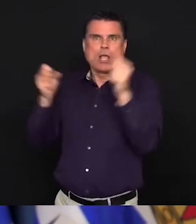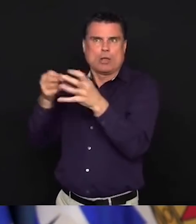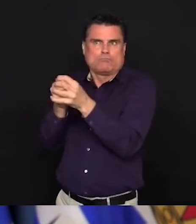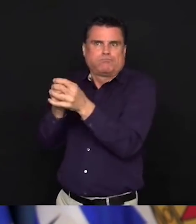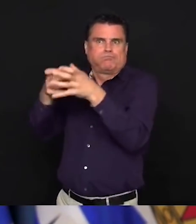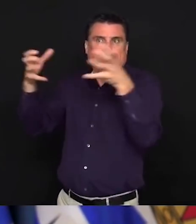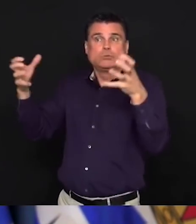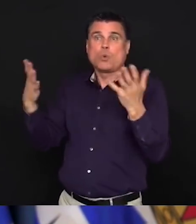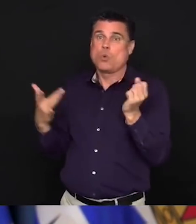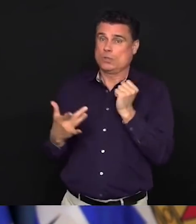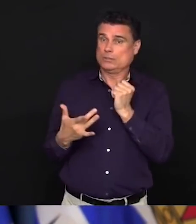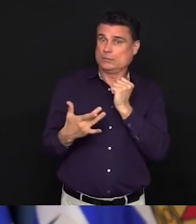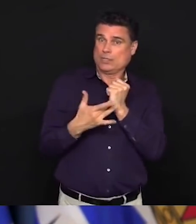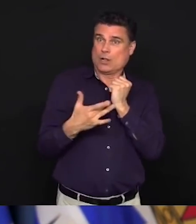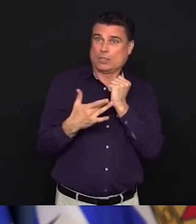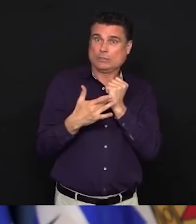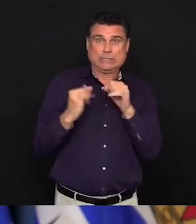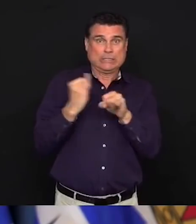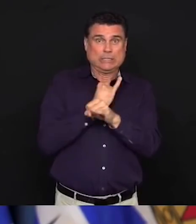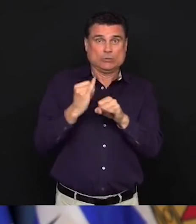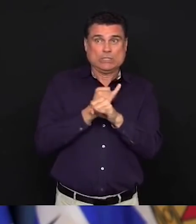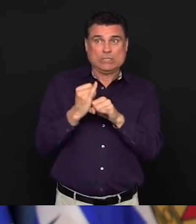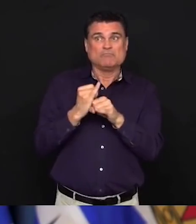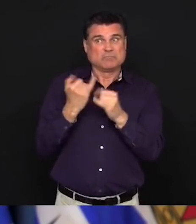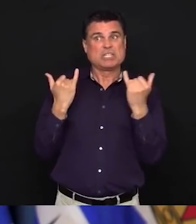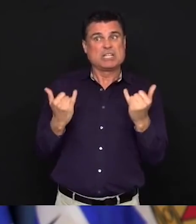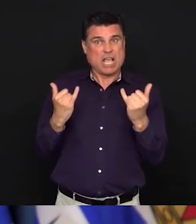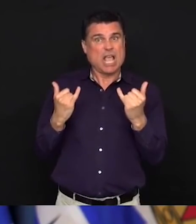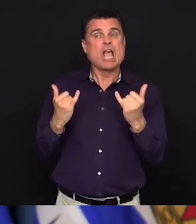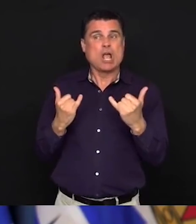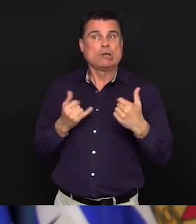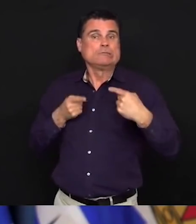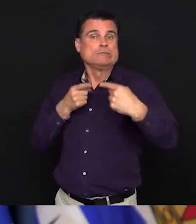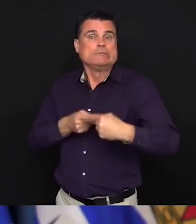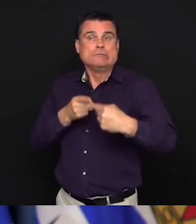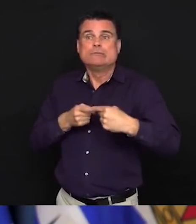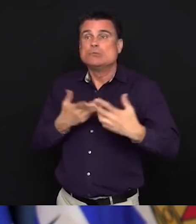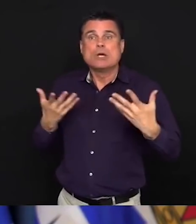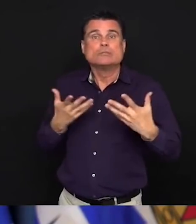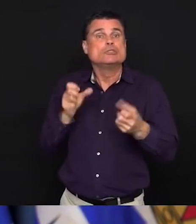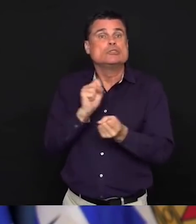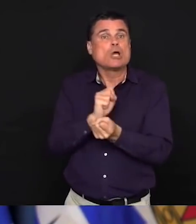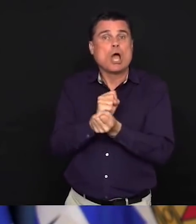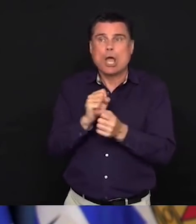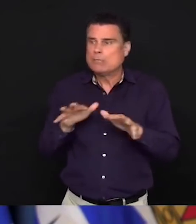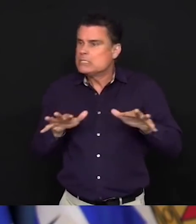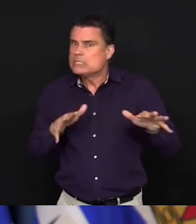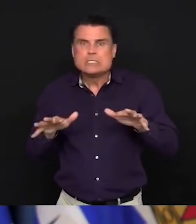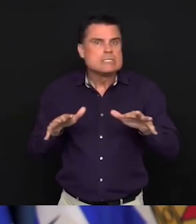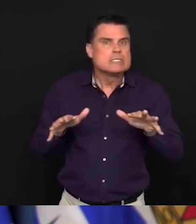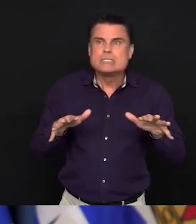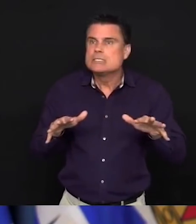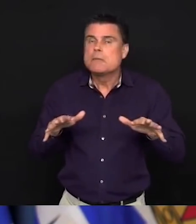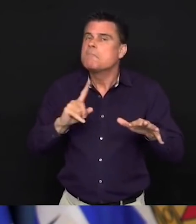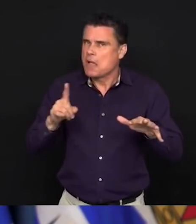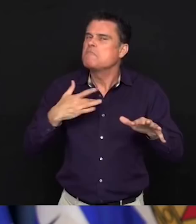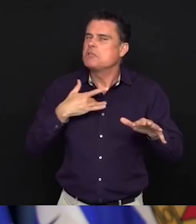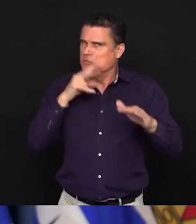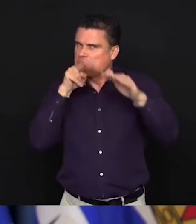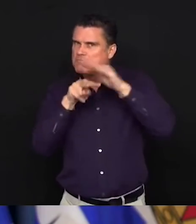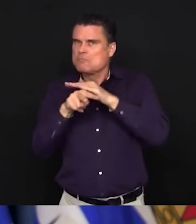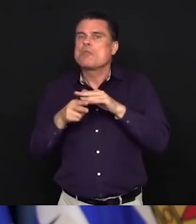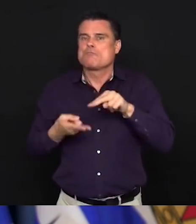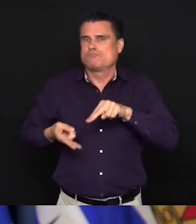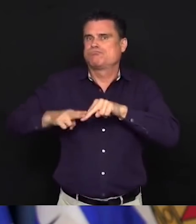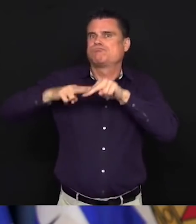upon the high sign and will be going full guns from there. The challenges in things like film and